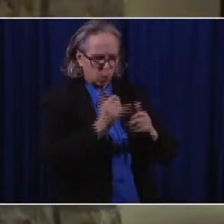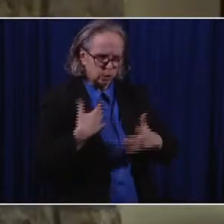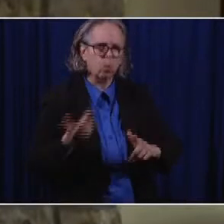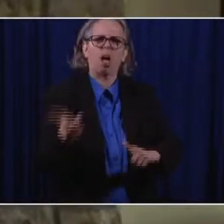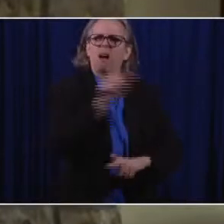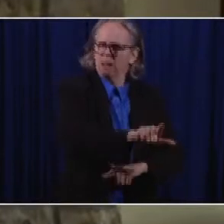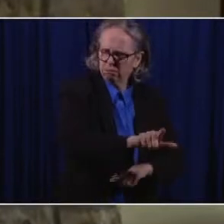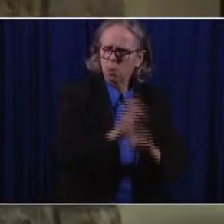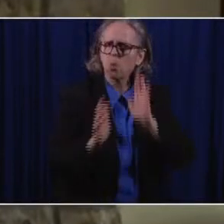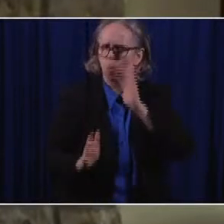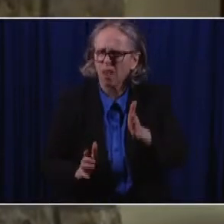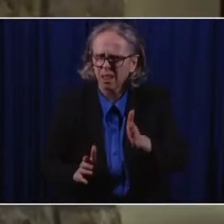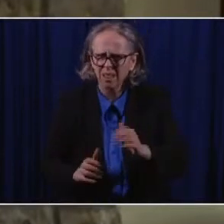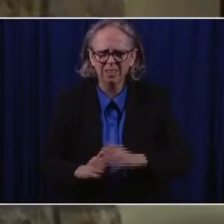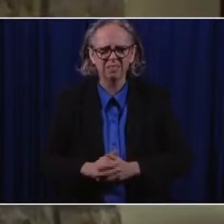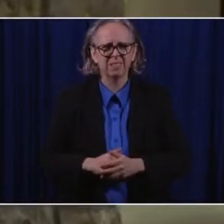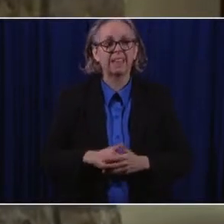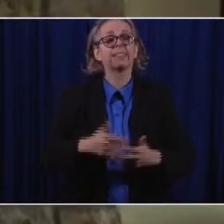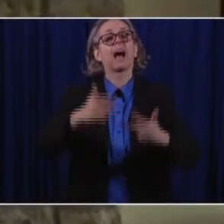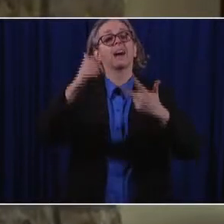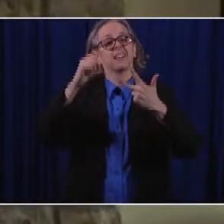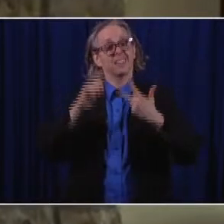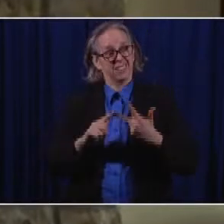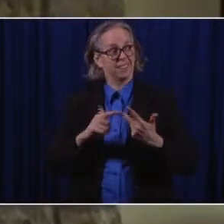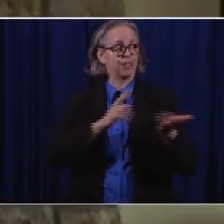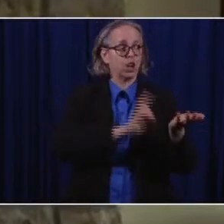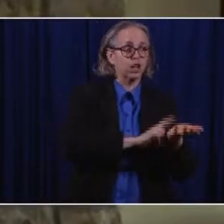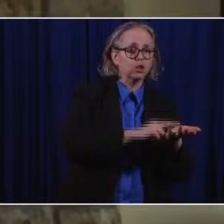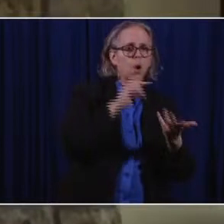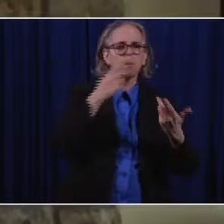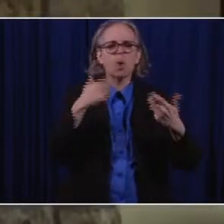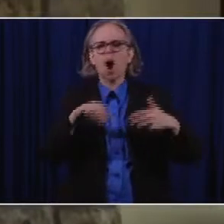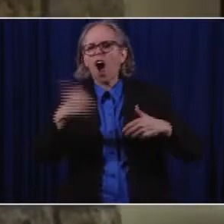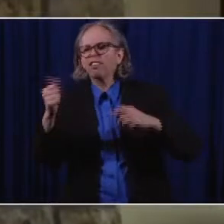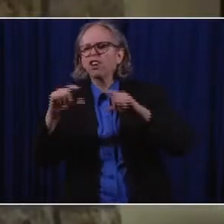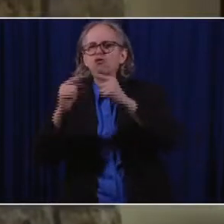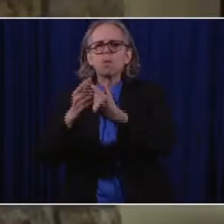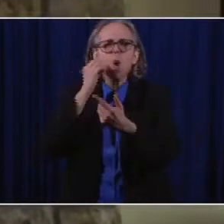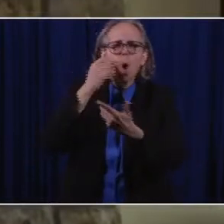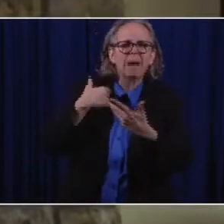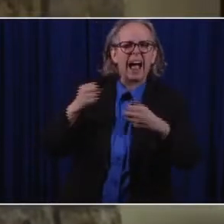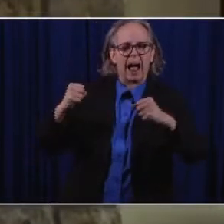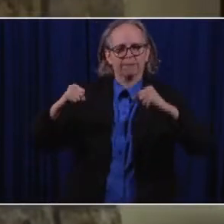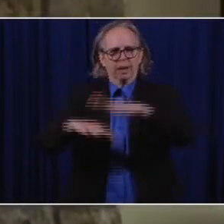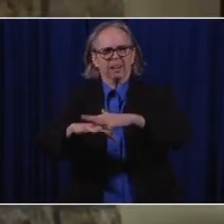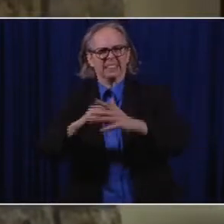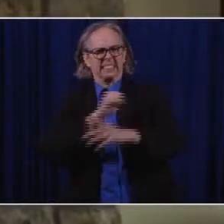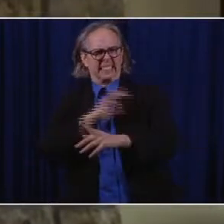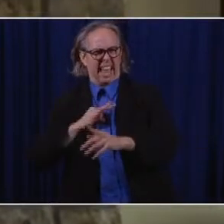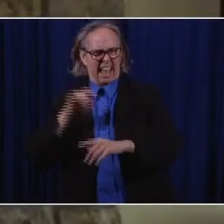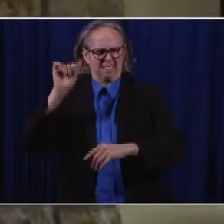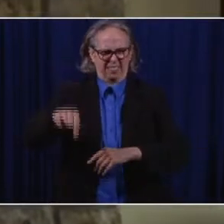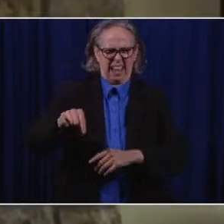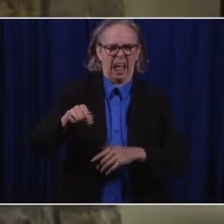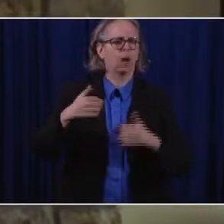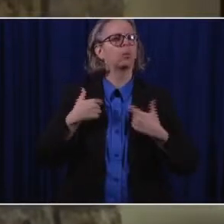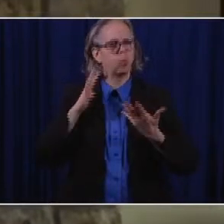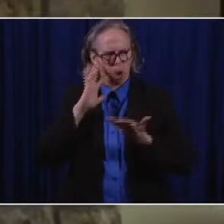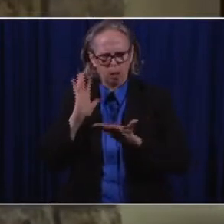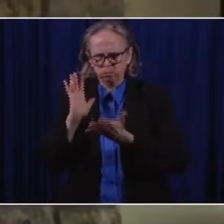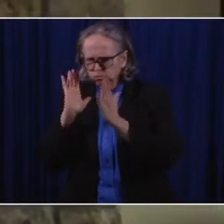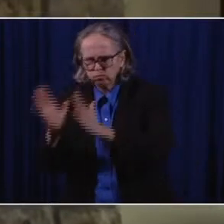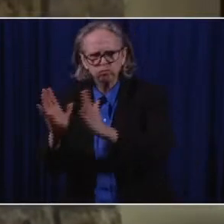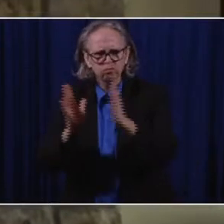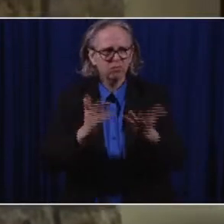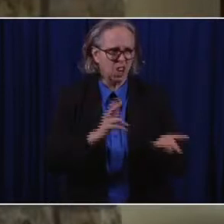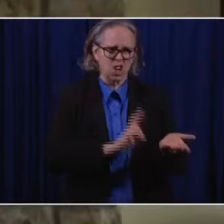people in nursing homes, and the people who work in nursing homes. So, 75,000 or so people work in nursing homes.